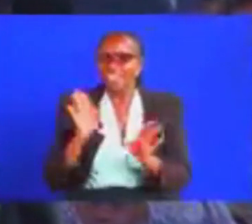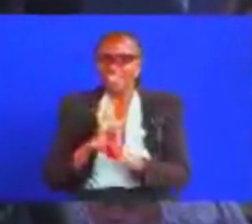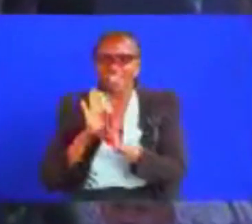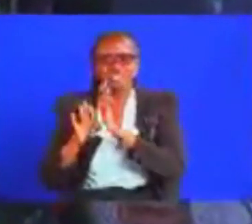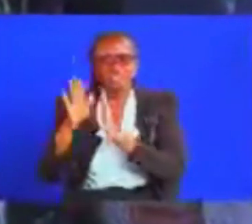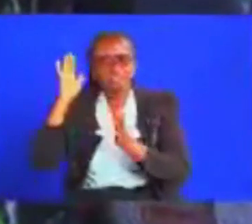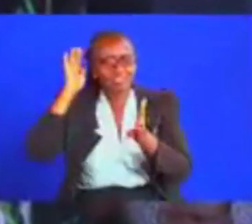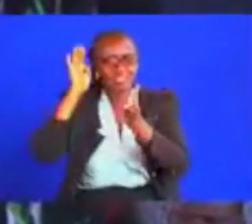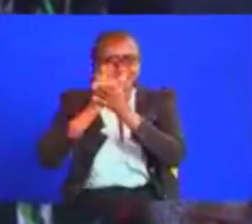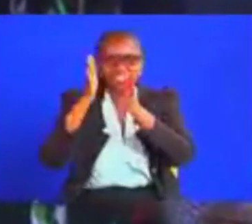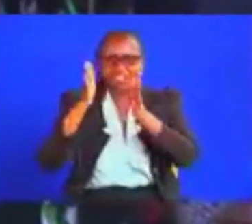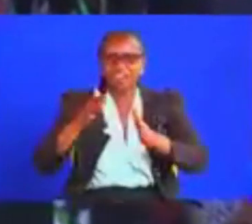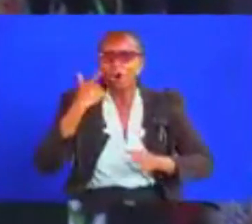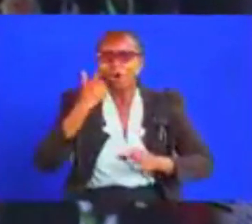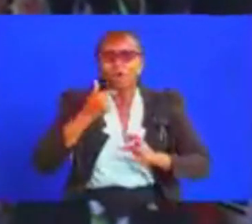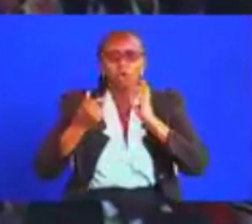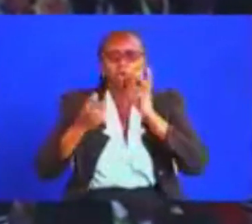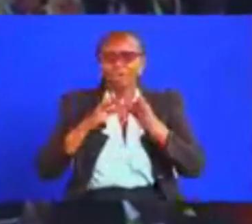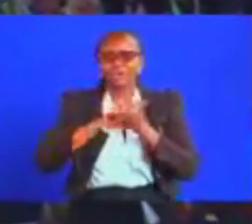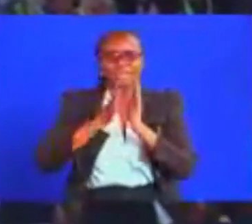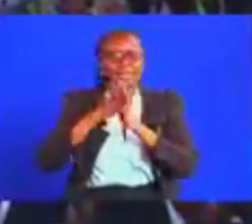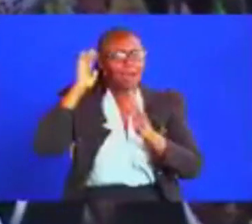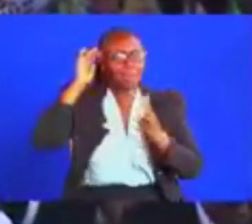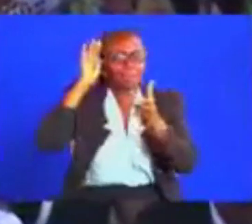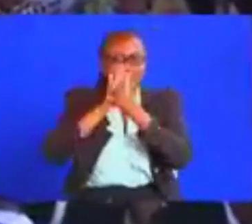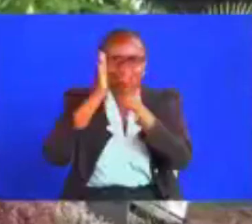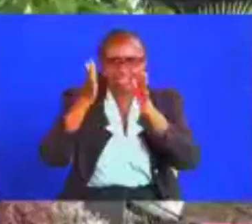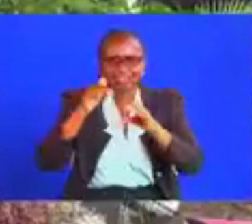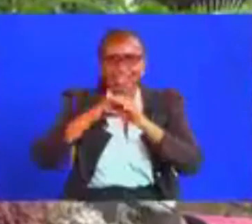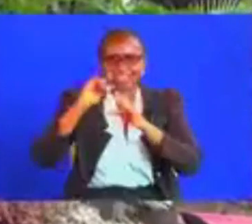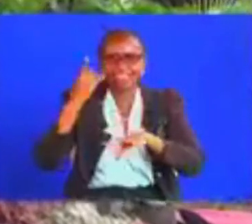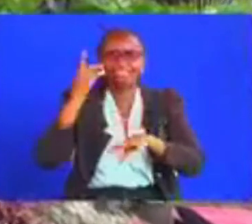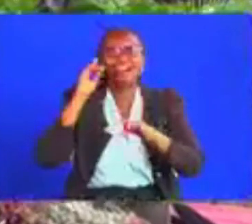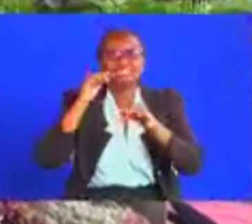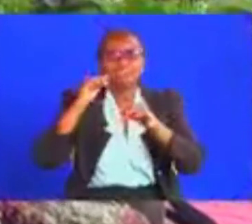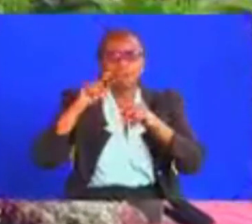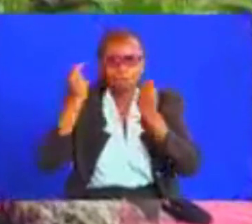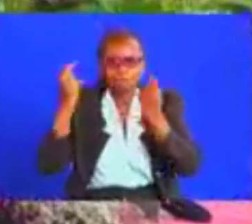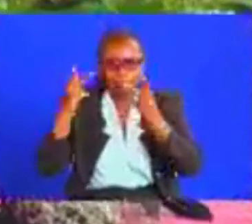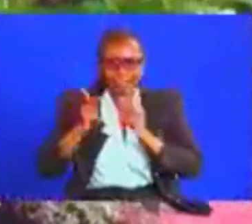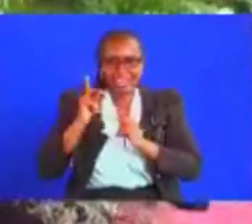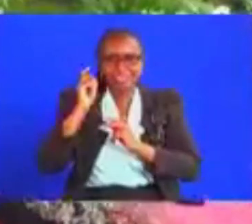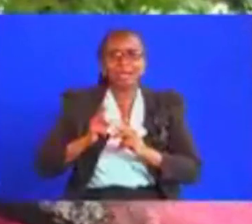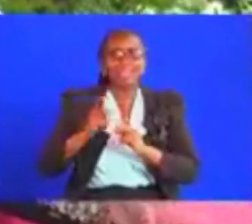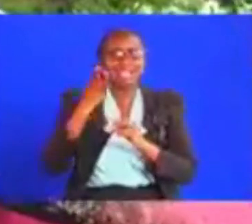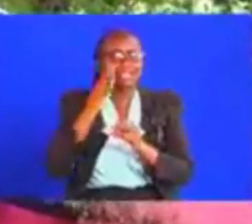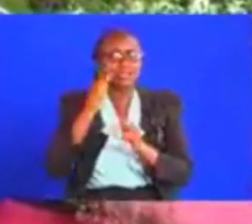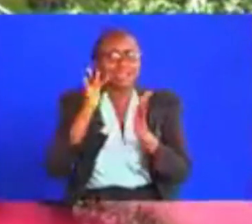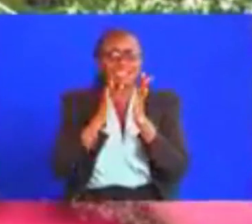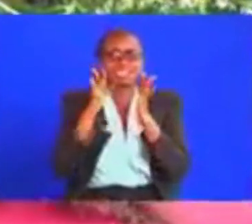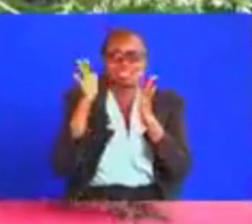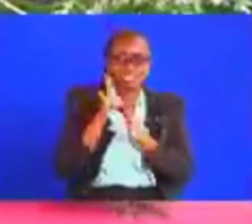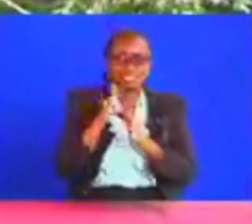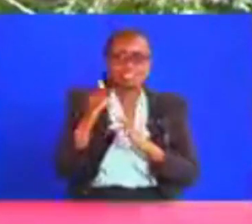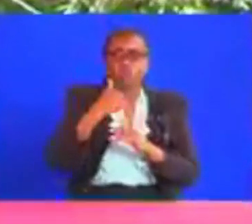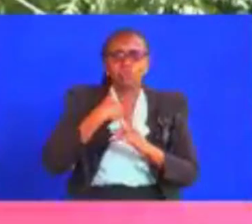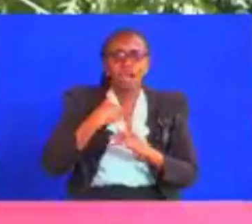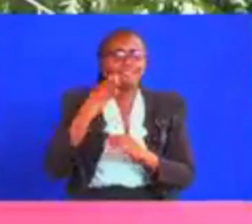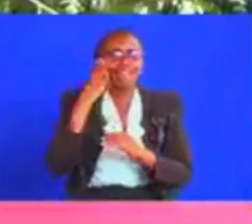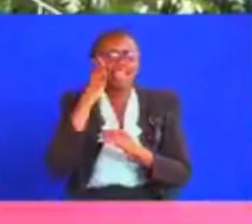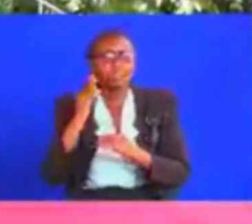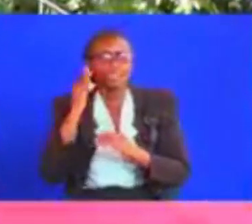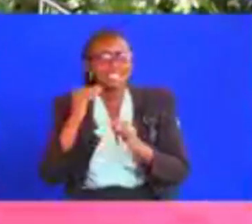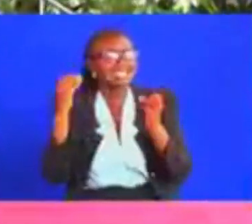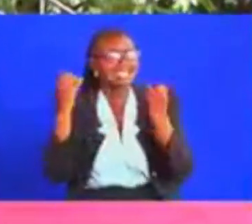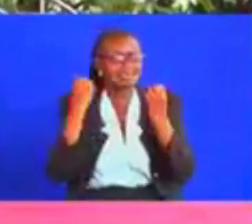believer who will even be a believer in the first place must encounter Jesus as Savior. You have encountered many dimensions, but